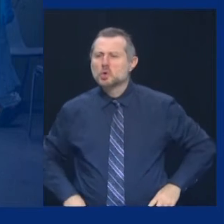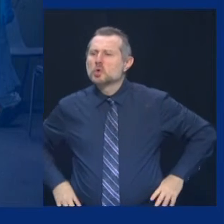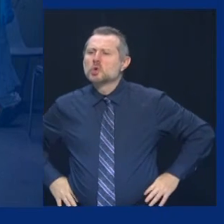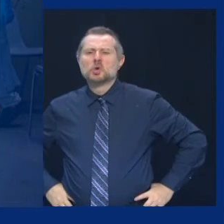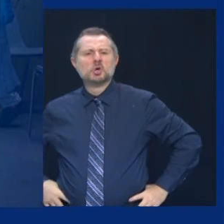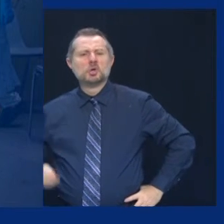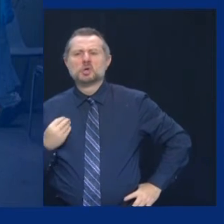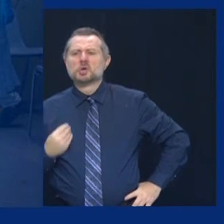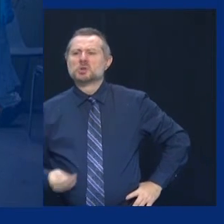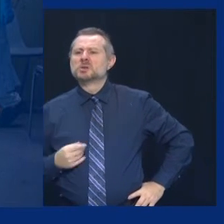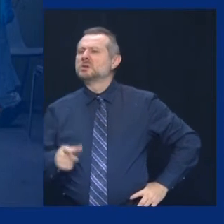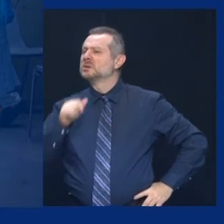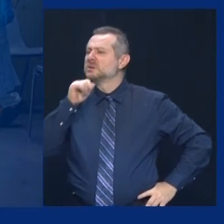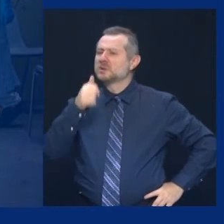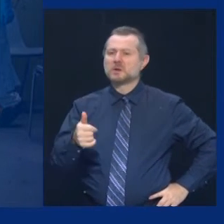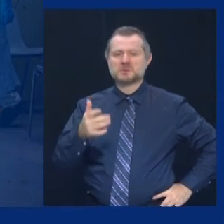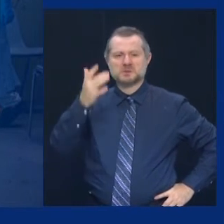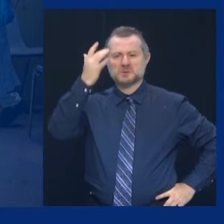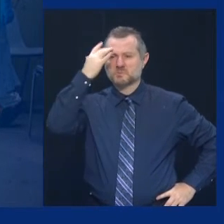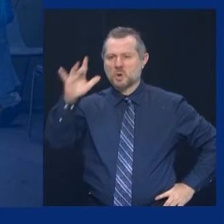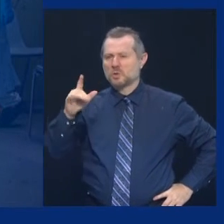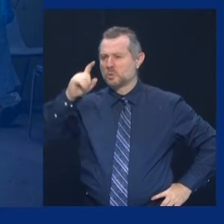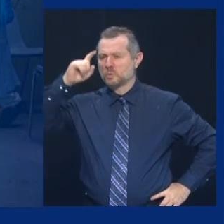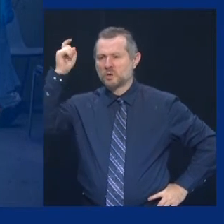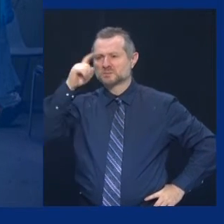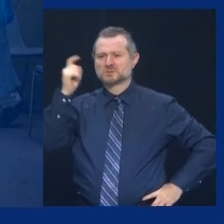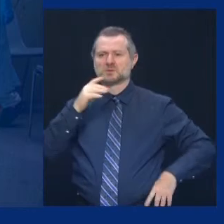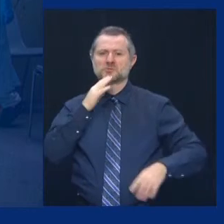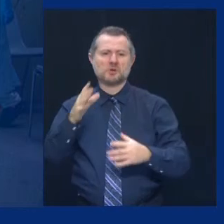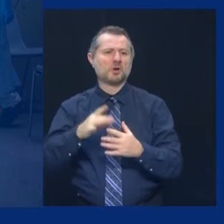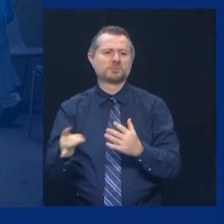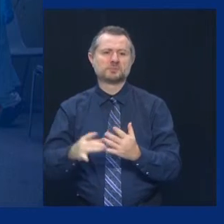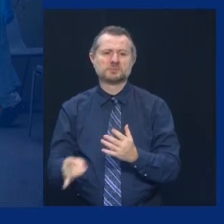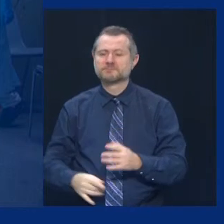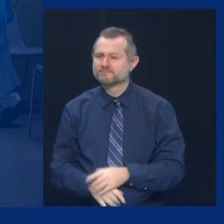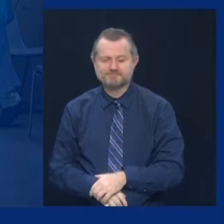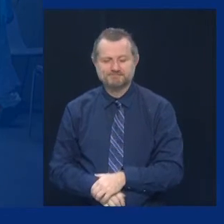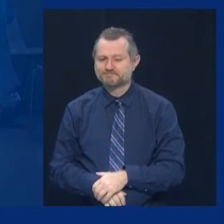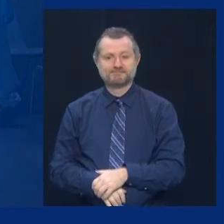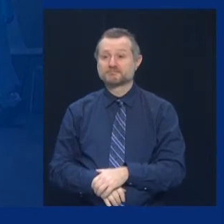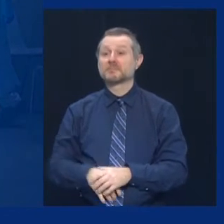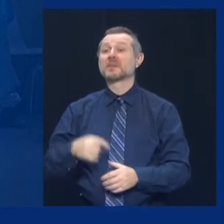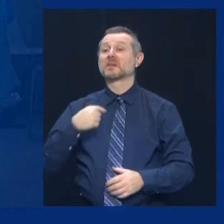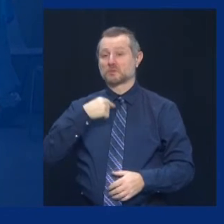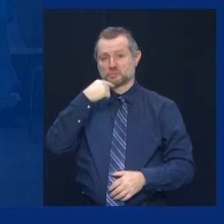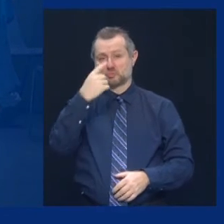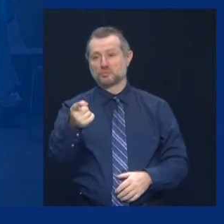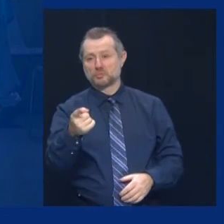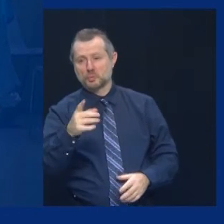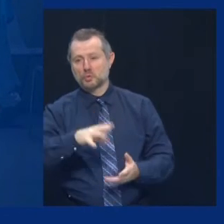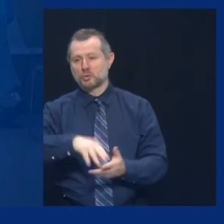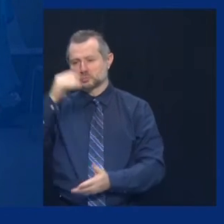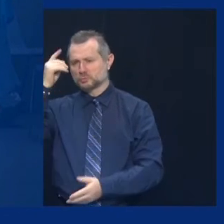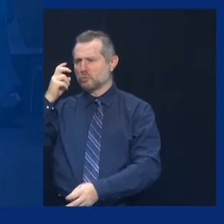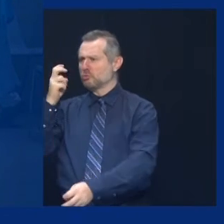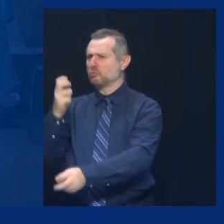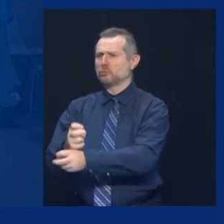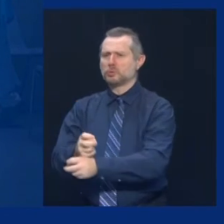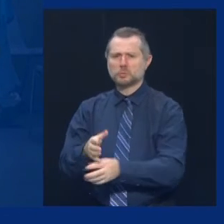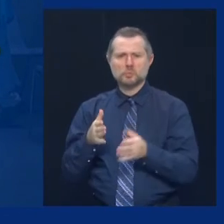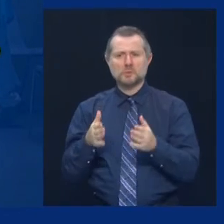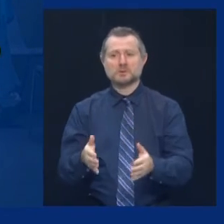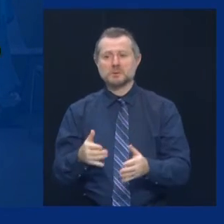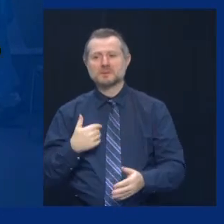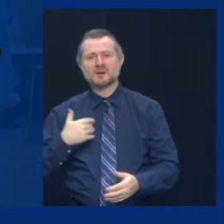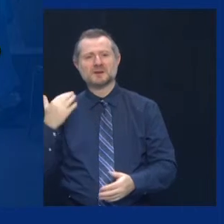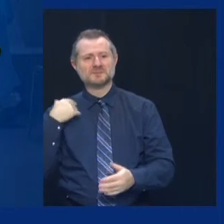viable option for us in New York. We learned this lesson the hard way, and we're not going